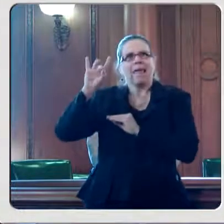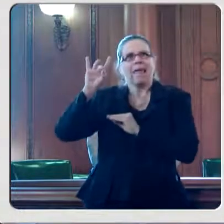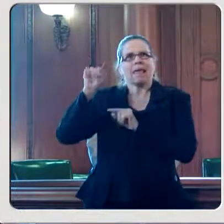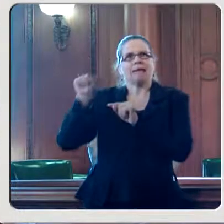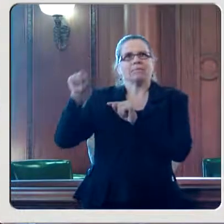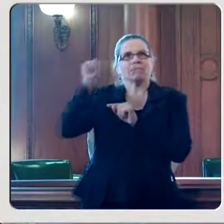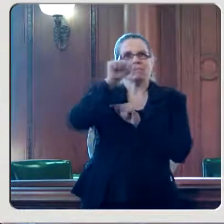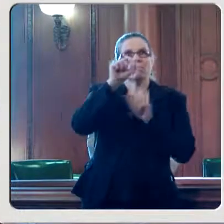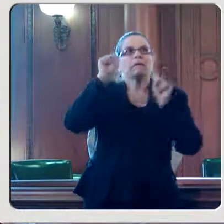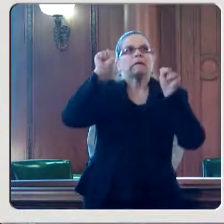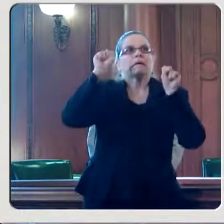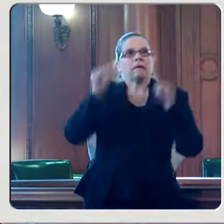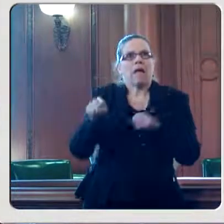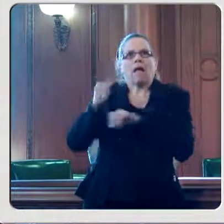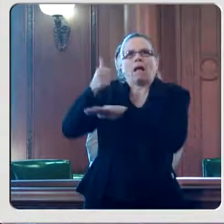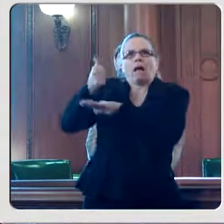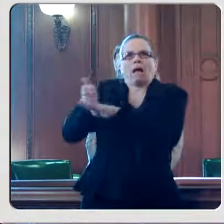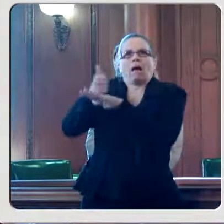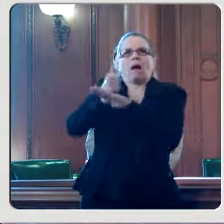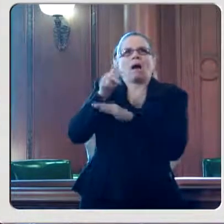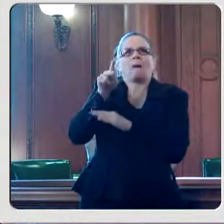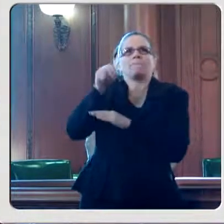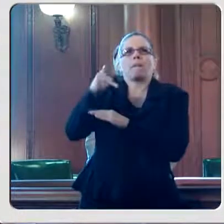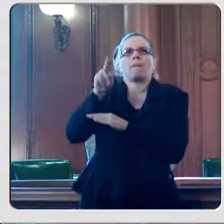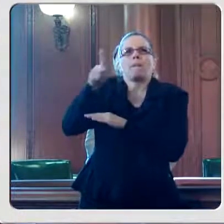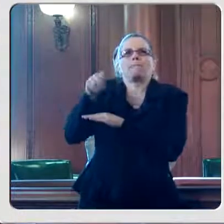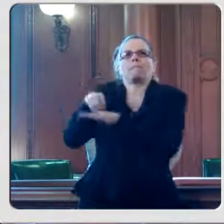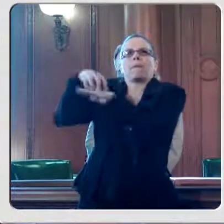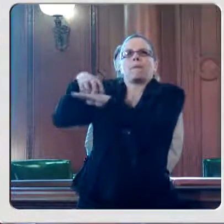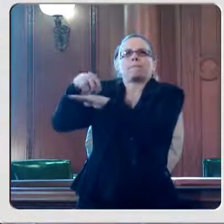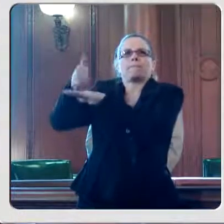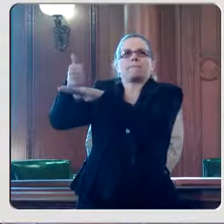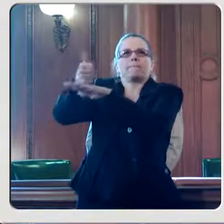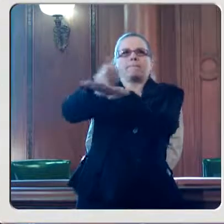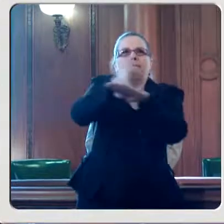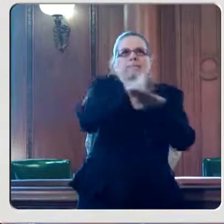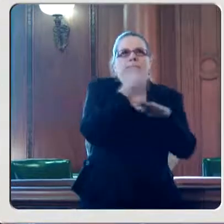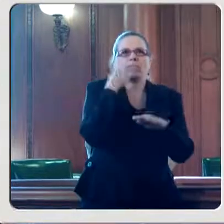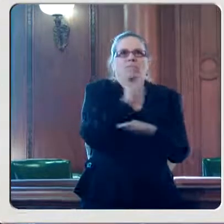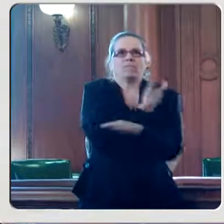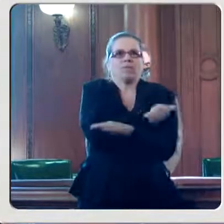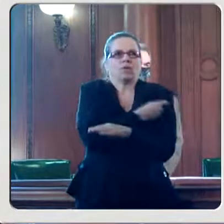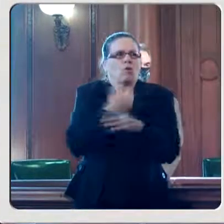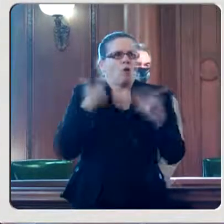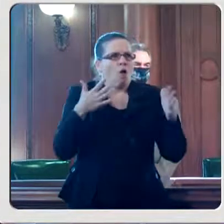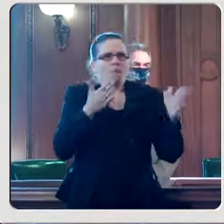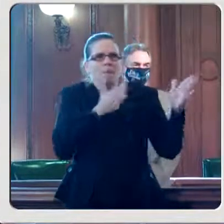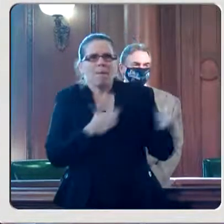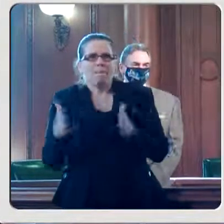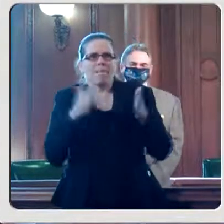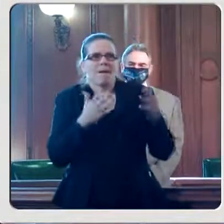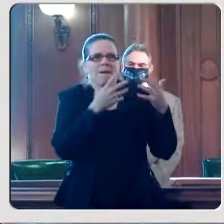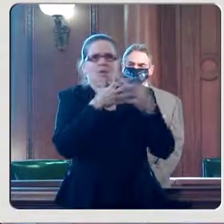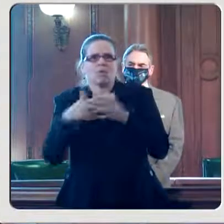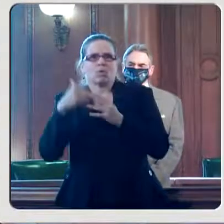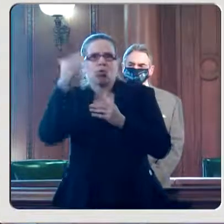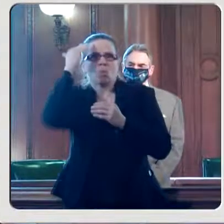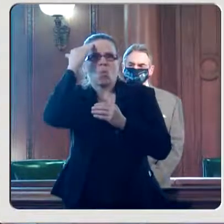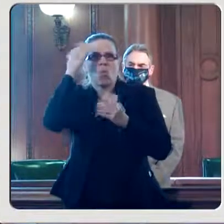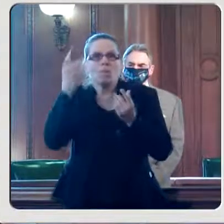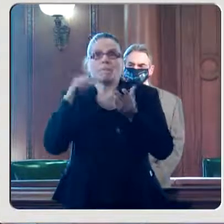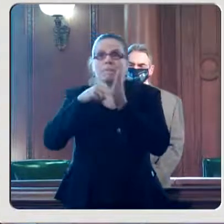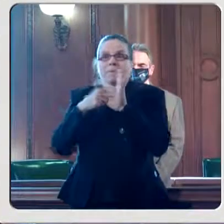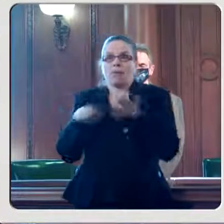sites. And so we are ready to go, having done the work as far as making sure there was ventilation as